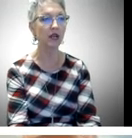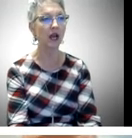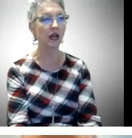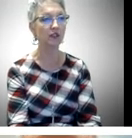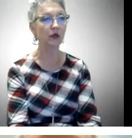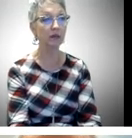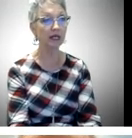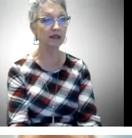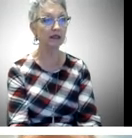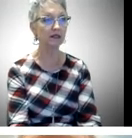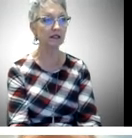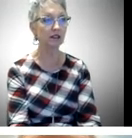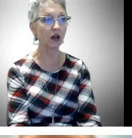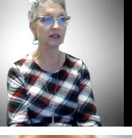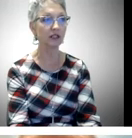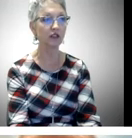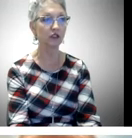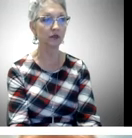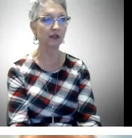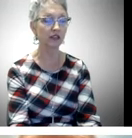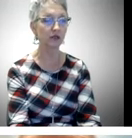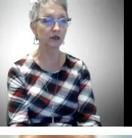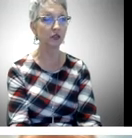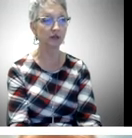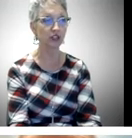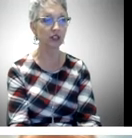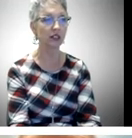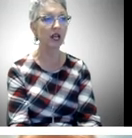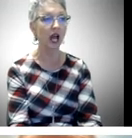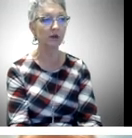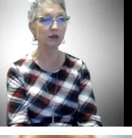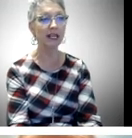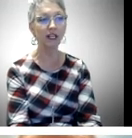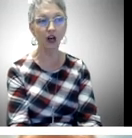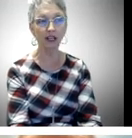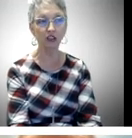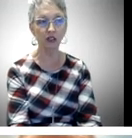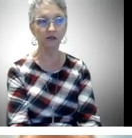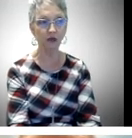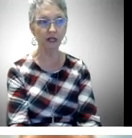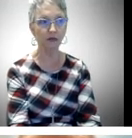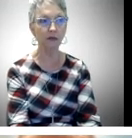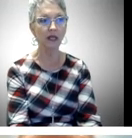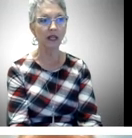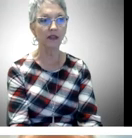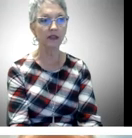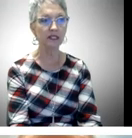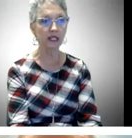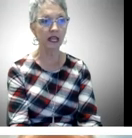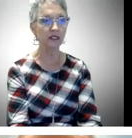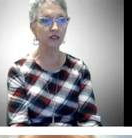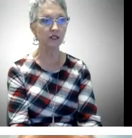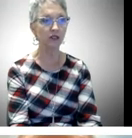capable of doing many things as long as there is supervision. I'm debating guardianship for him. In